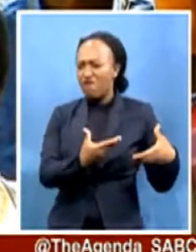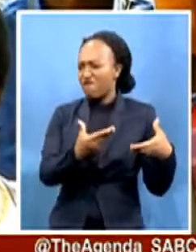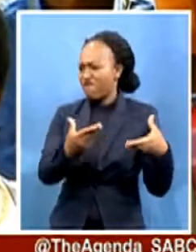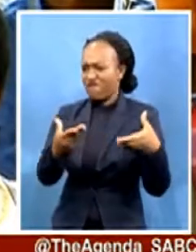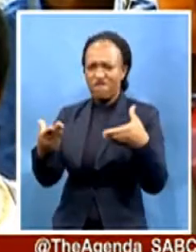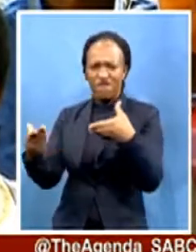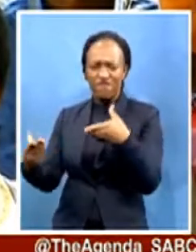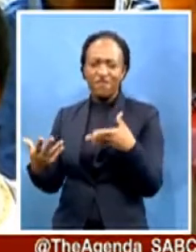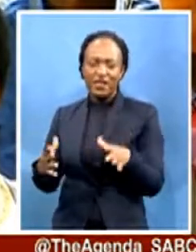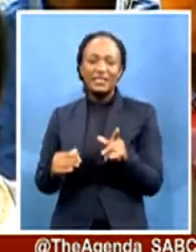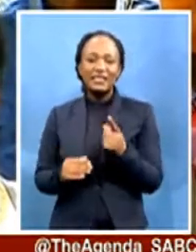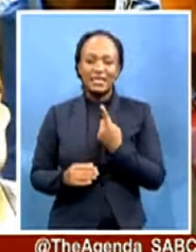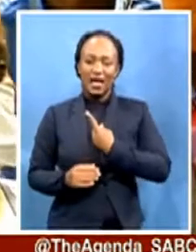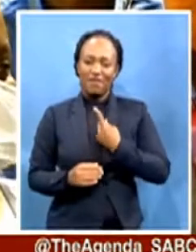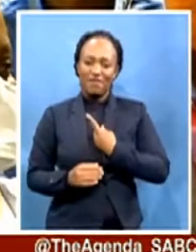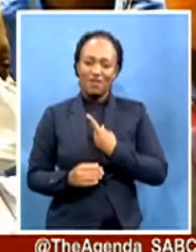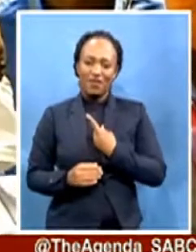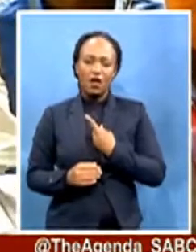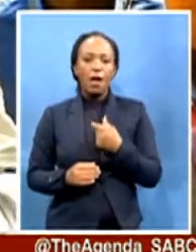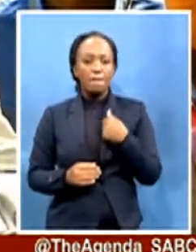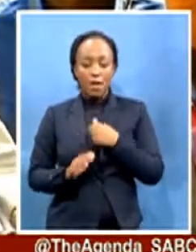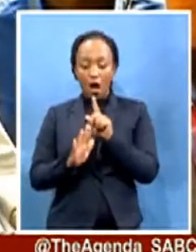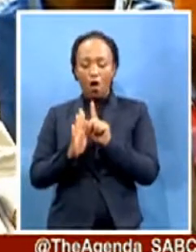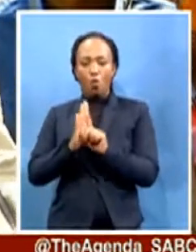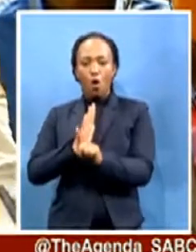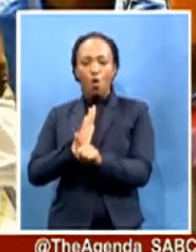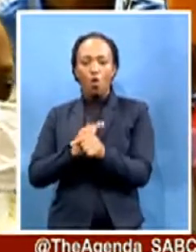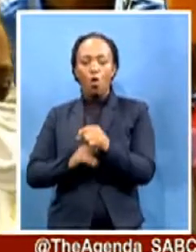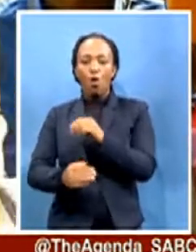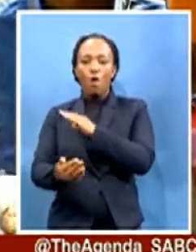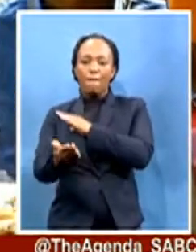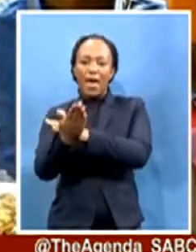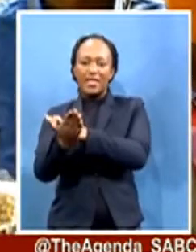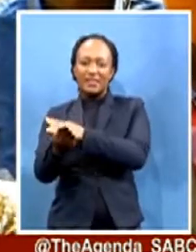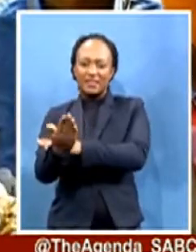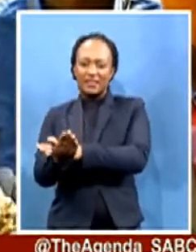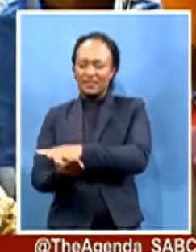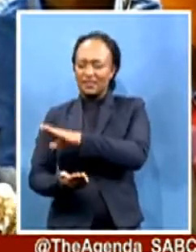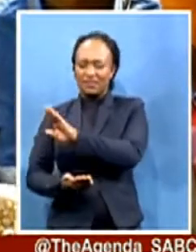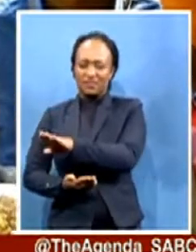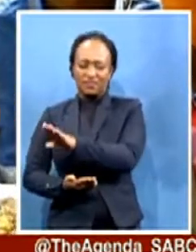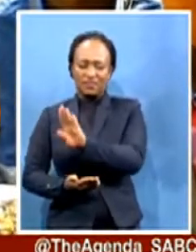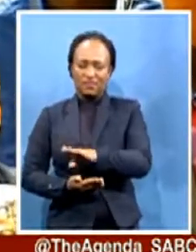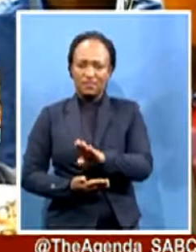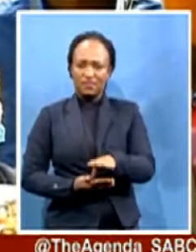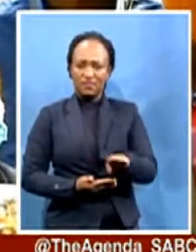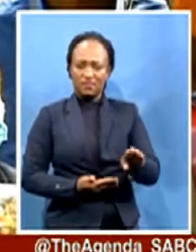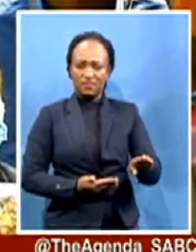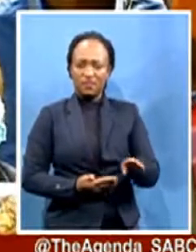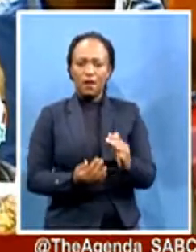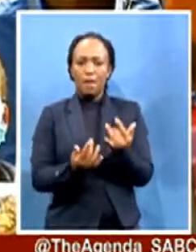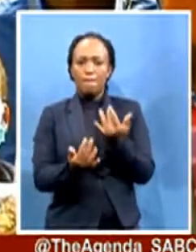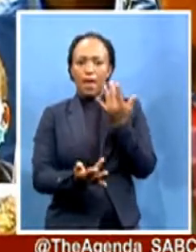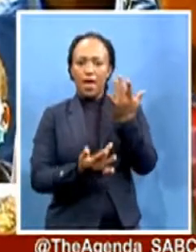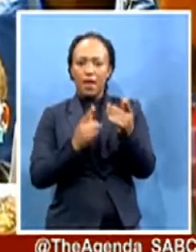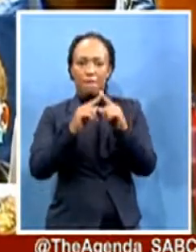walked in, all those beds that have been bent, the roof, the walls, the level